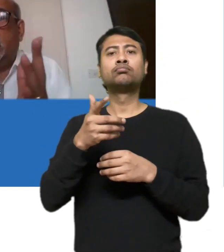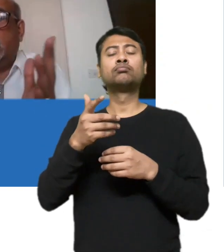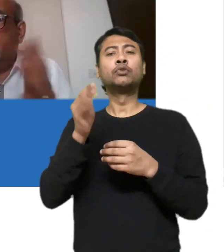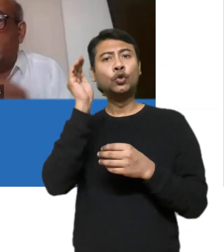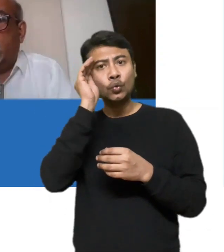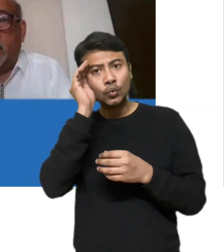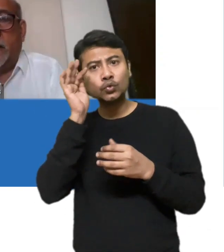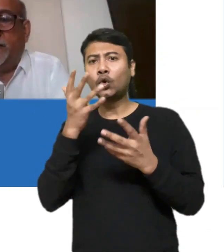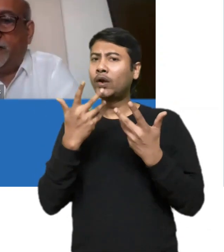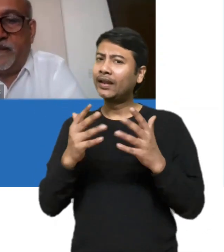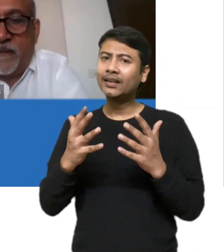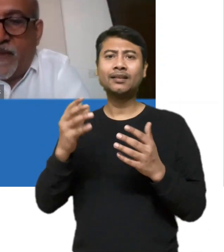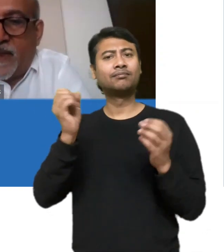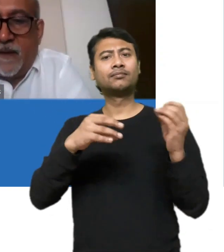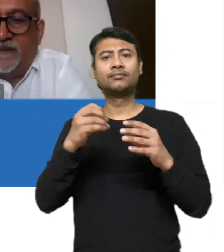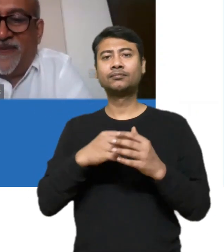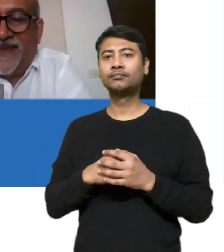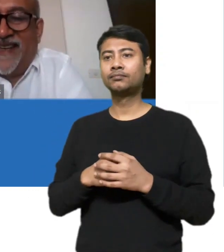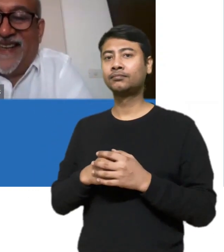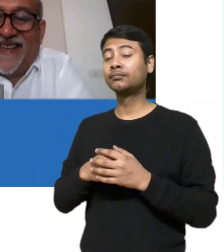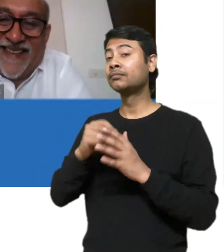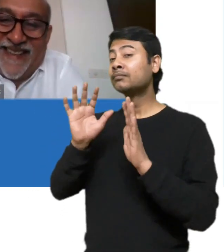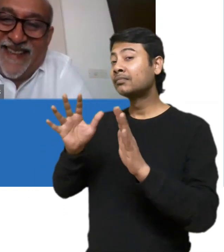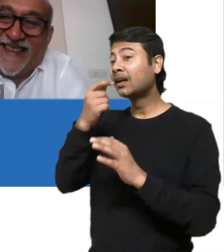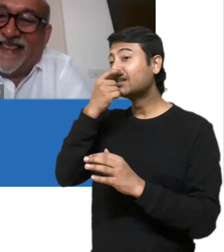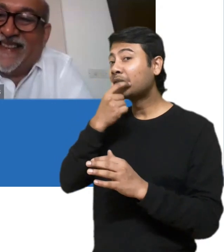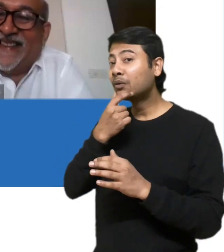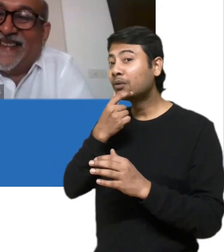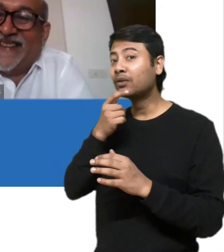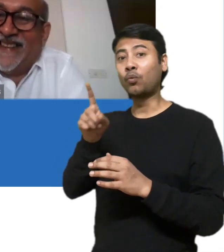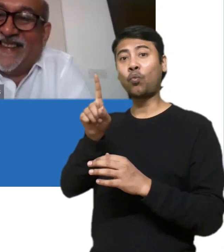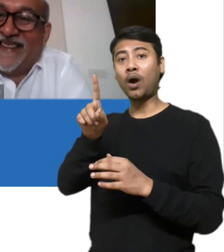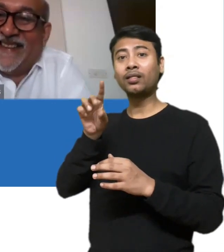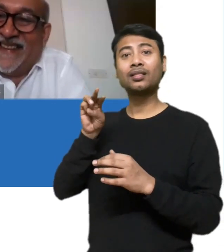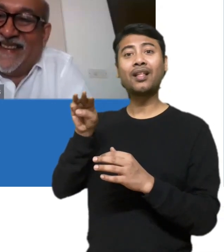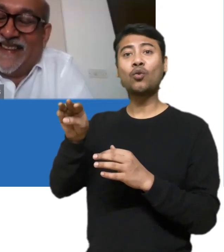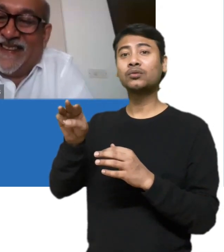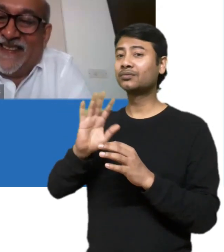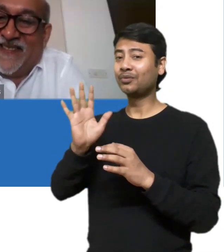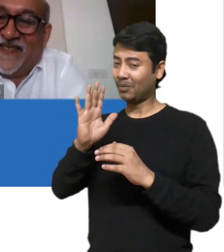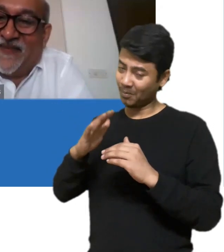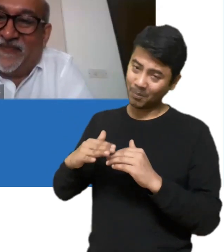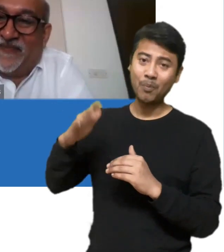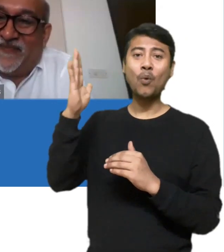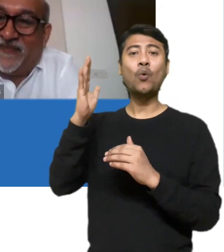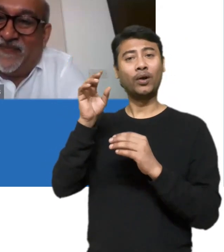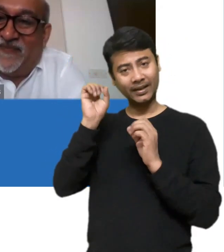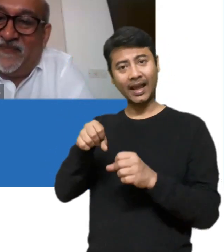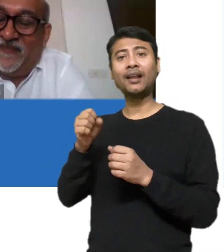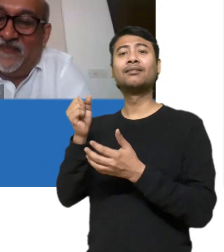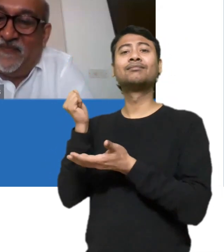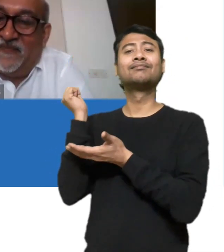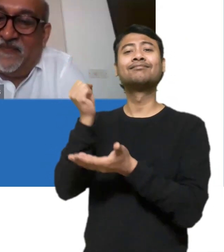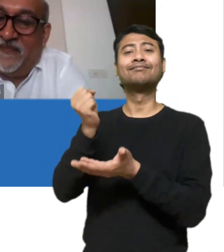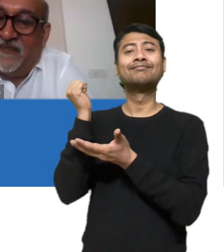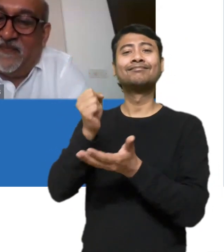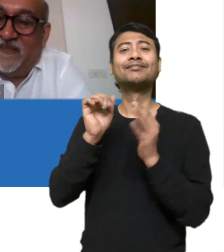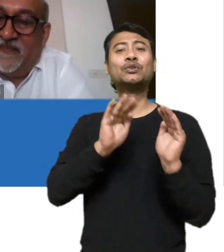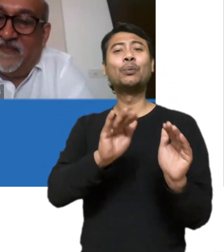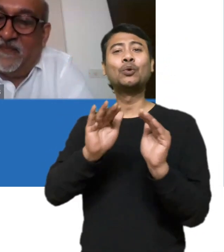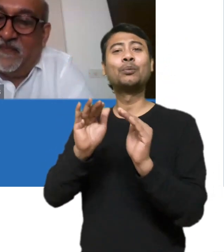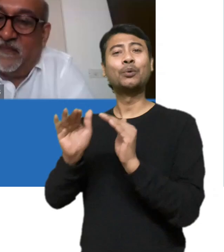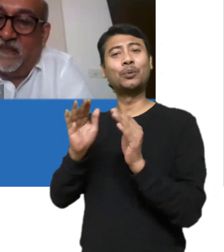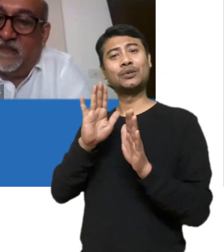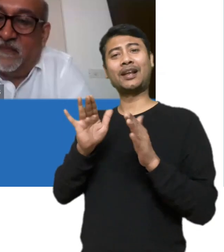Tarunji, you can bring more than 1,000 people to our annual event right from your network,